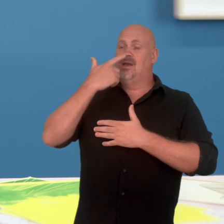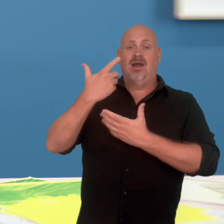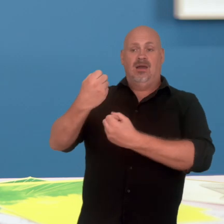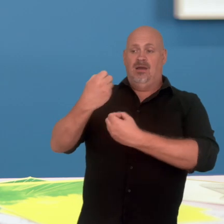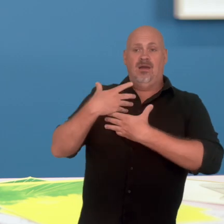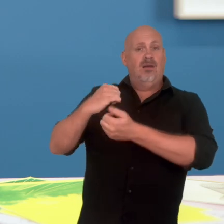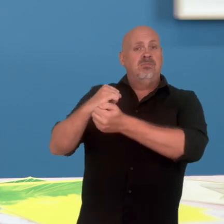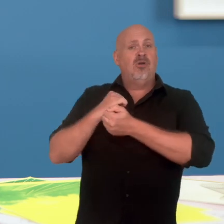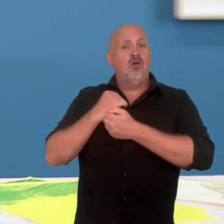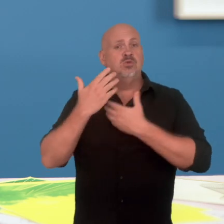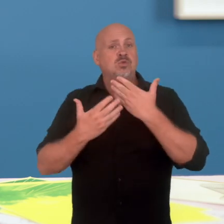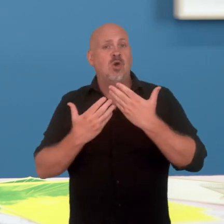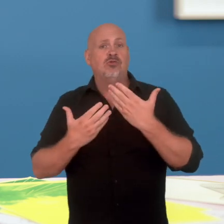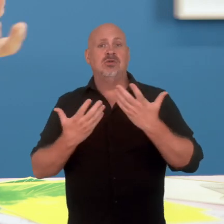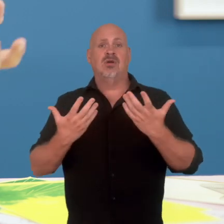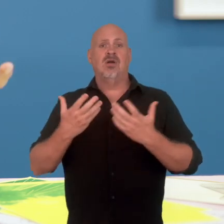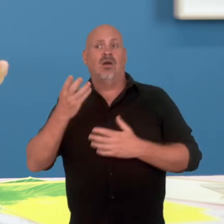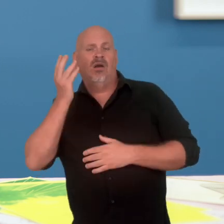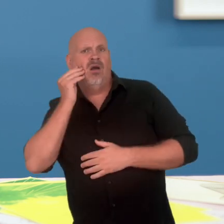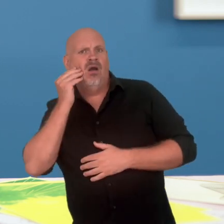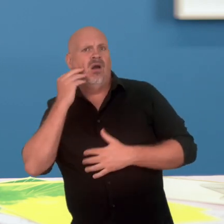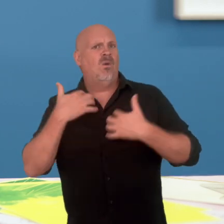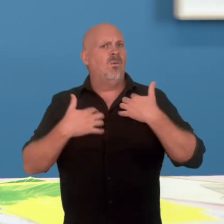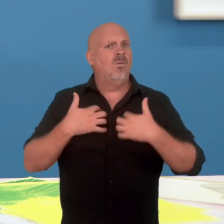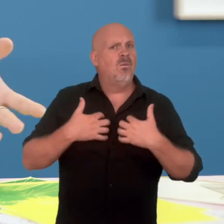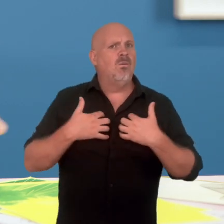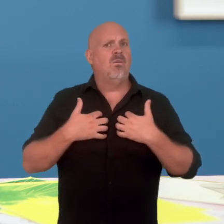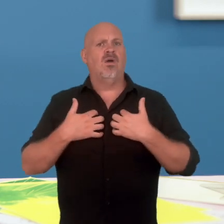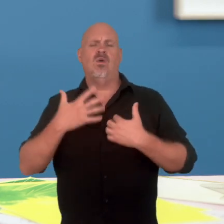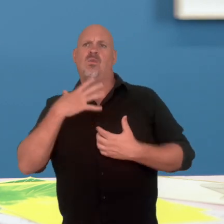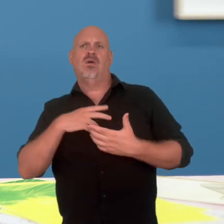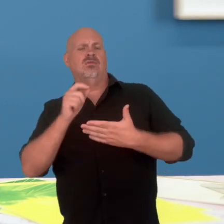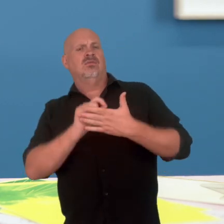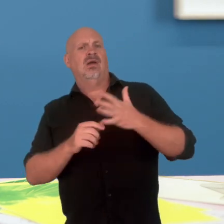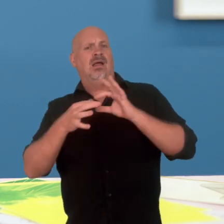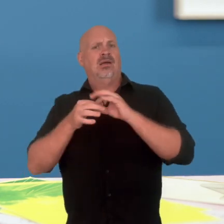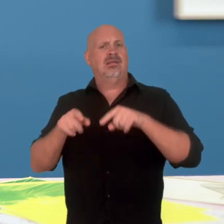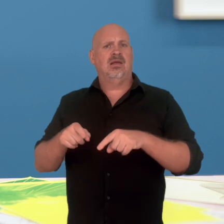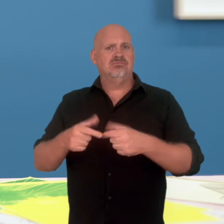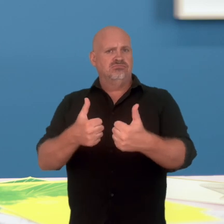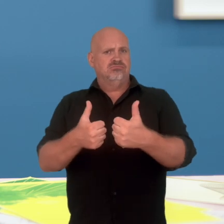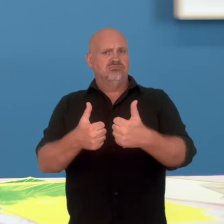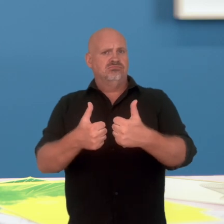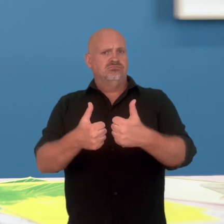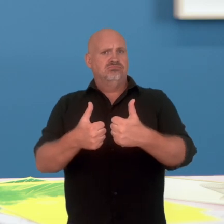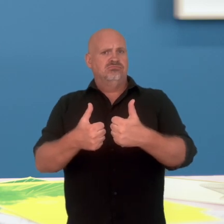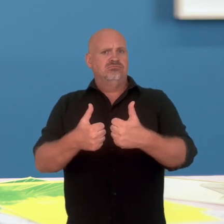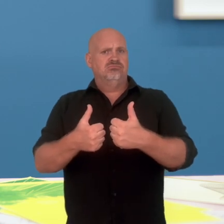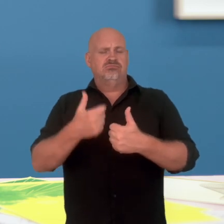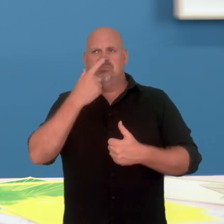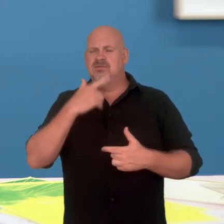overhear someone saying something that sounds interesting and you want to make a work about that. That's valid. It could be very